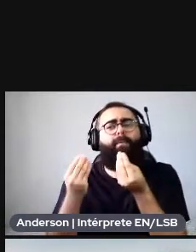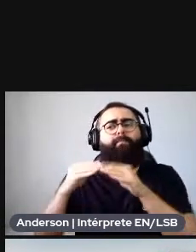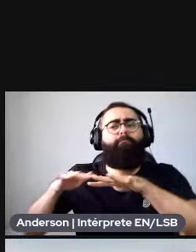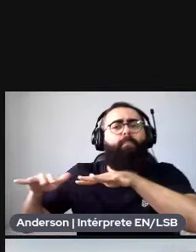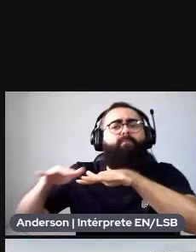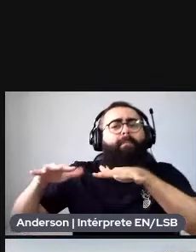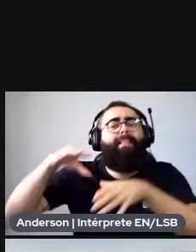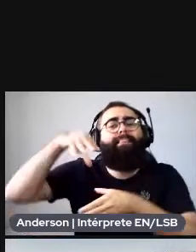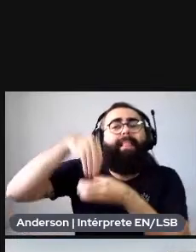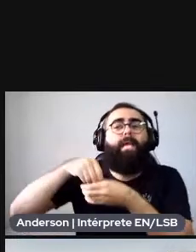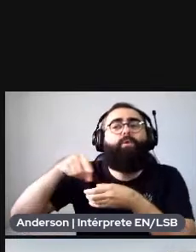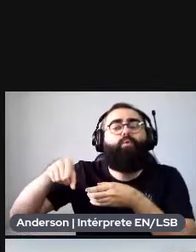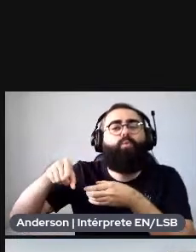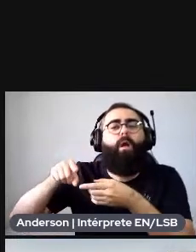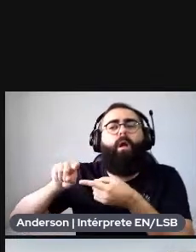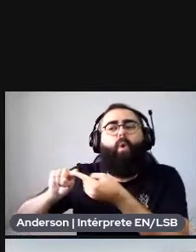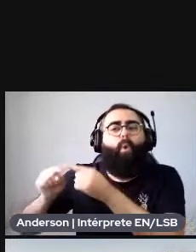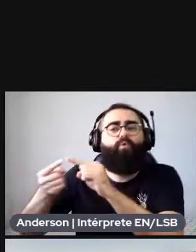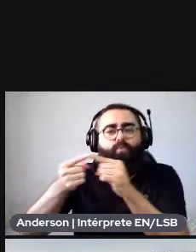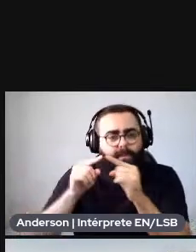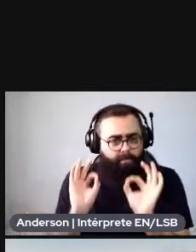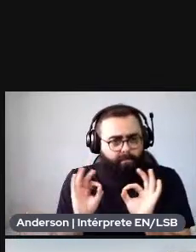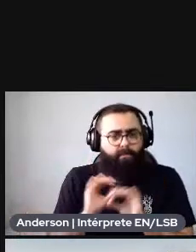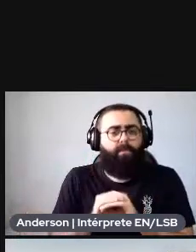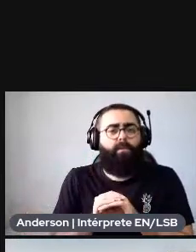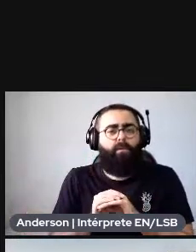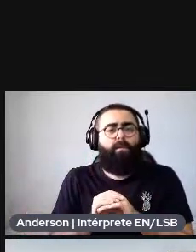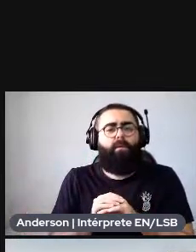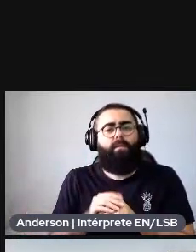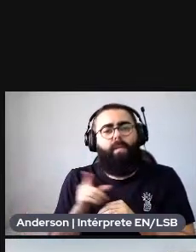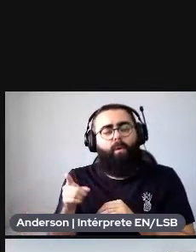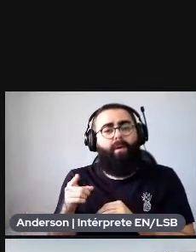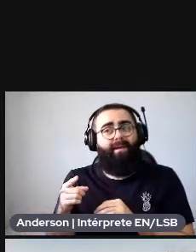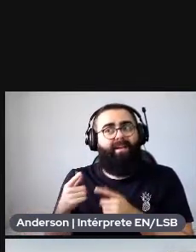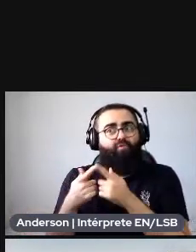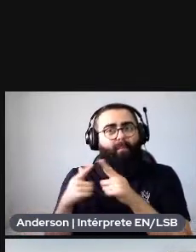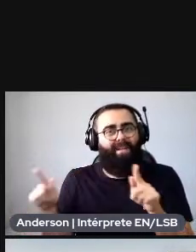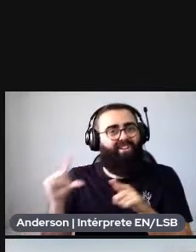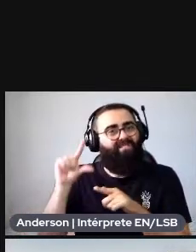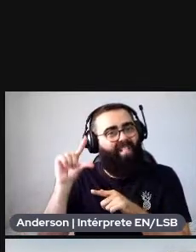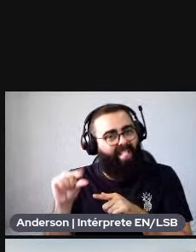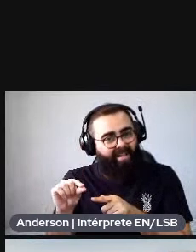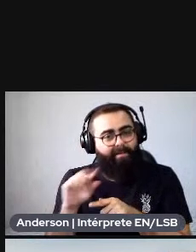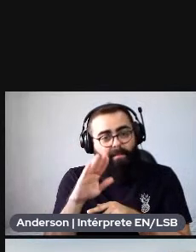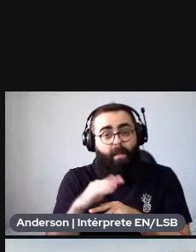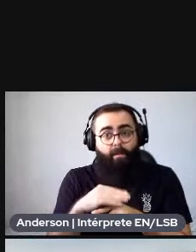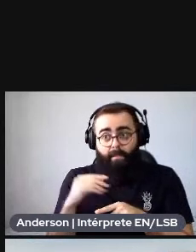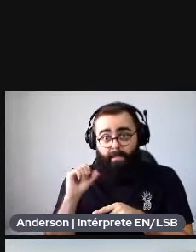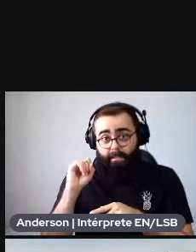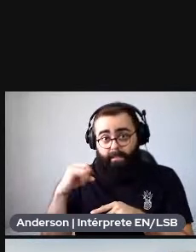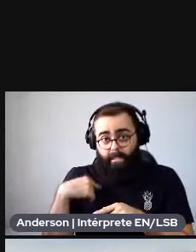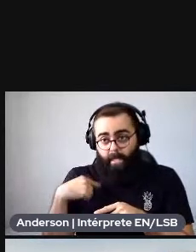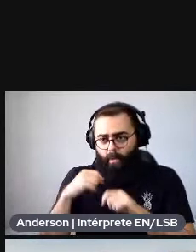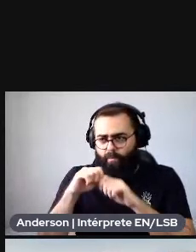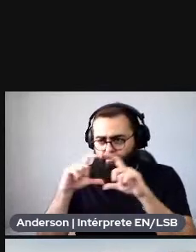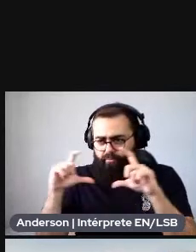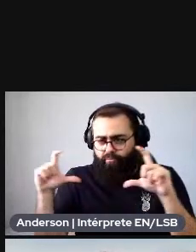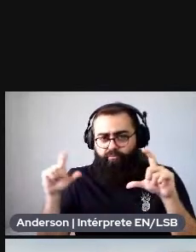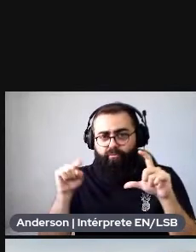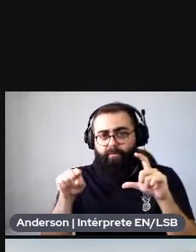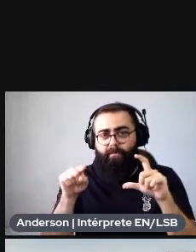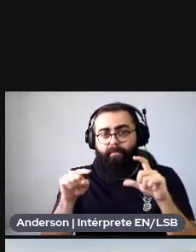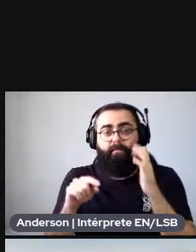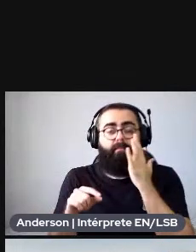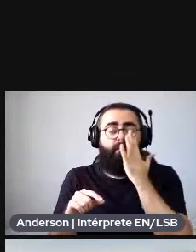something that the grammaticalization account does less. So we could, for instance, zoom in on their degree of productivity, which